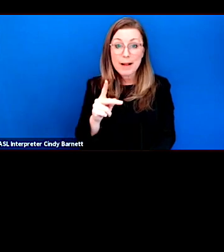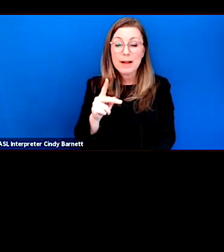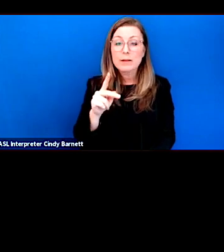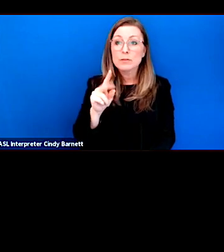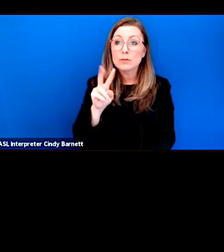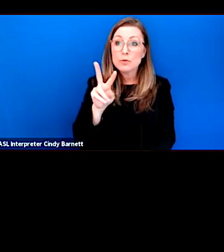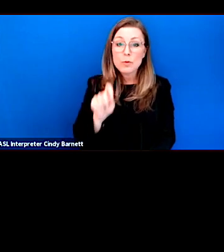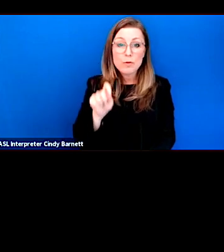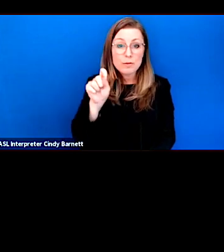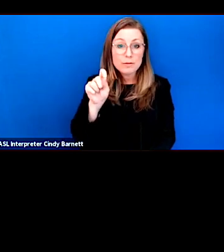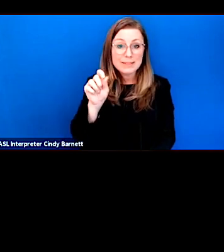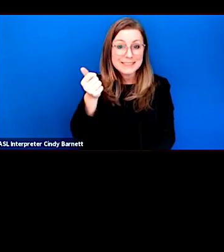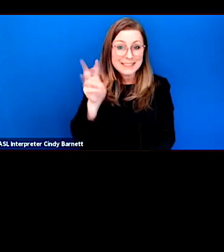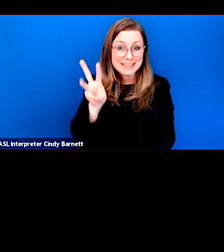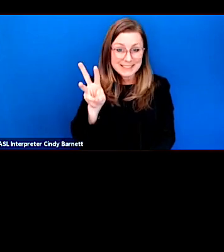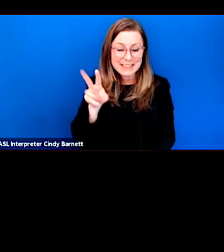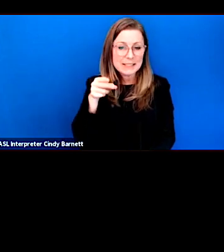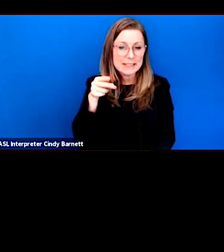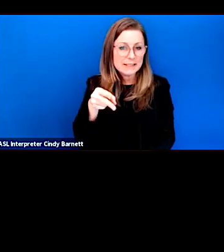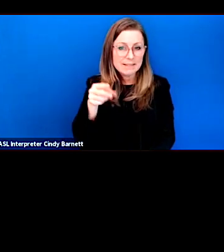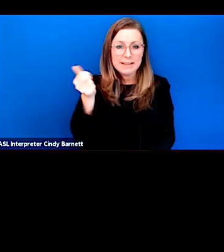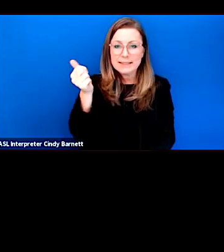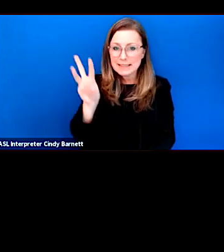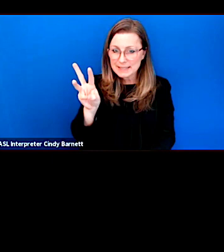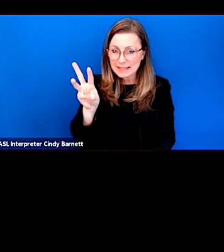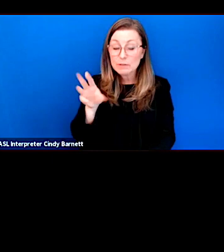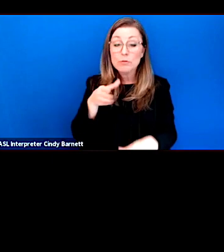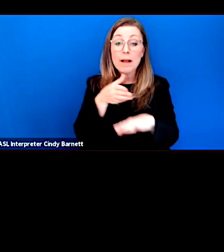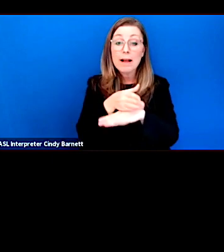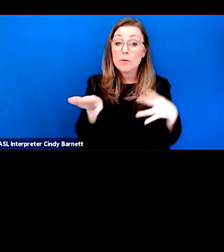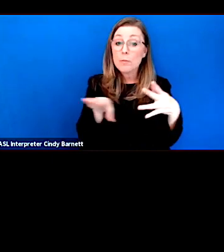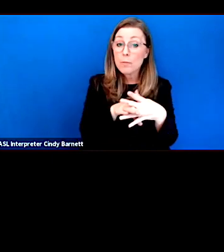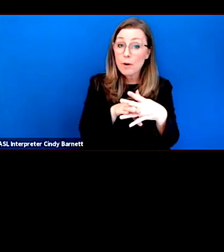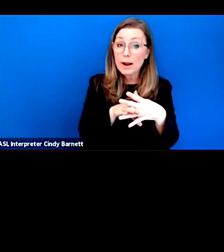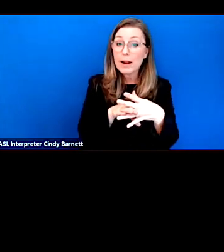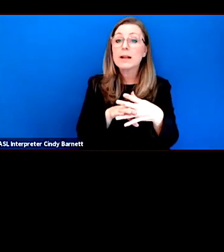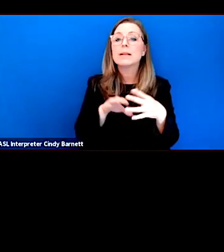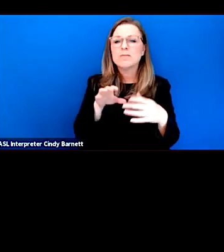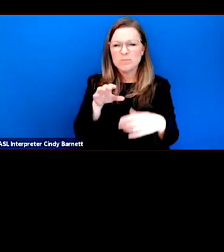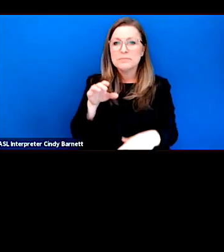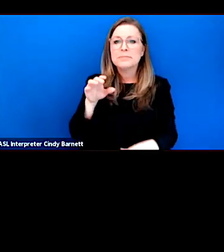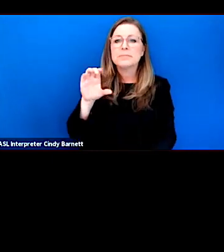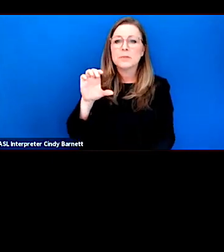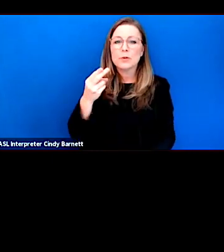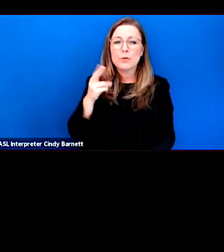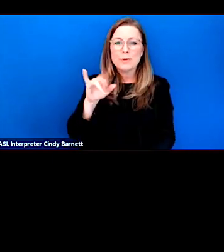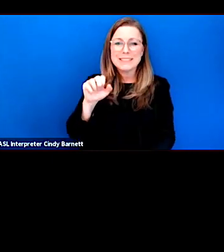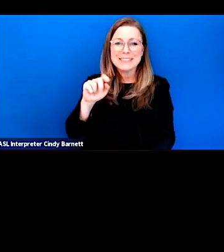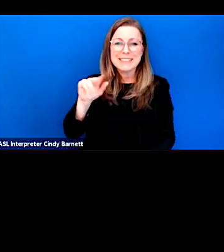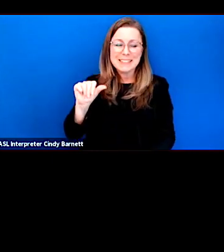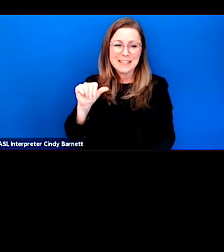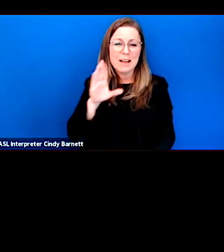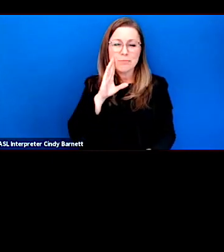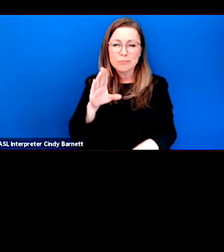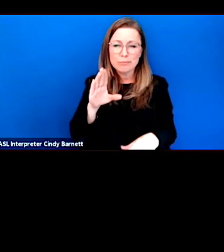Christina will take the mic and tell you about forward and backward snowballing, which are part of the